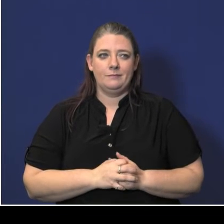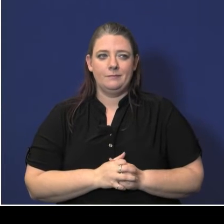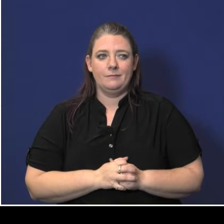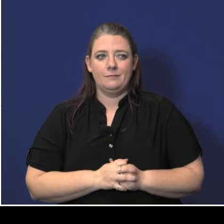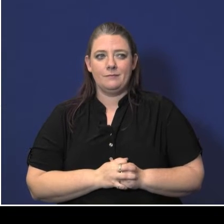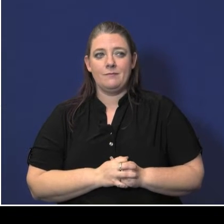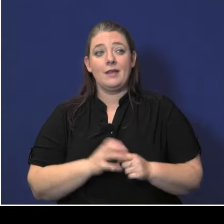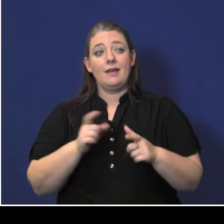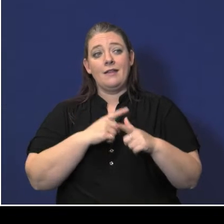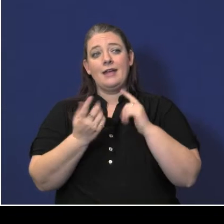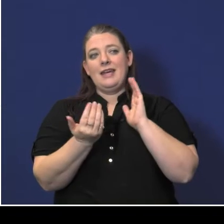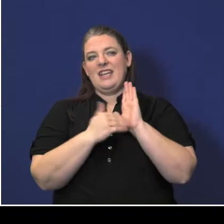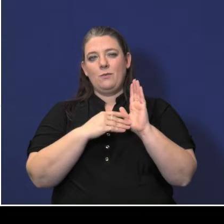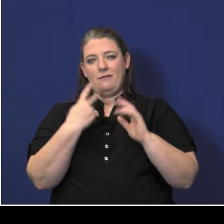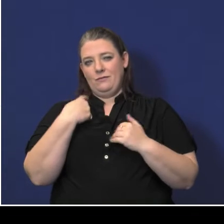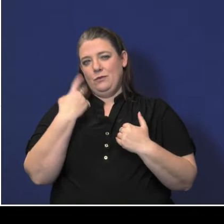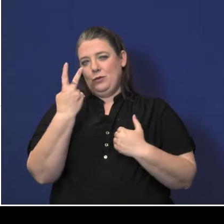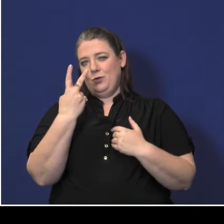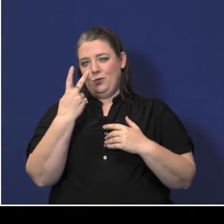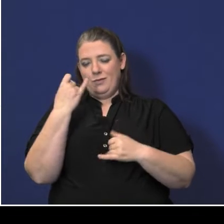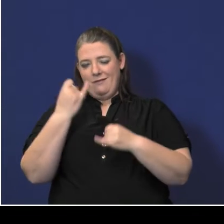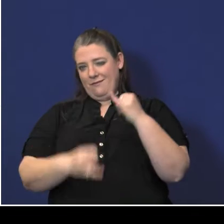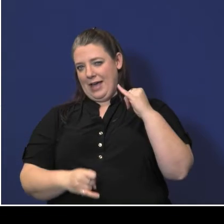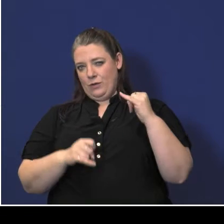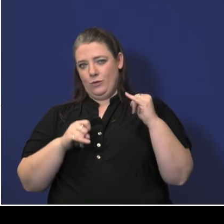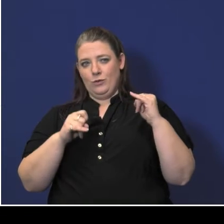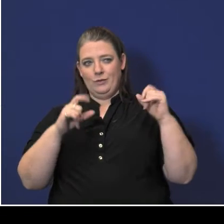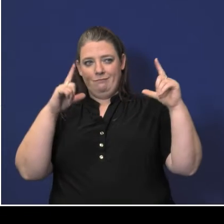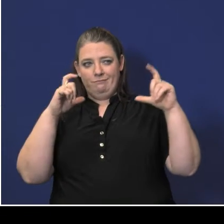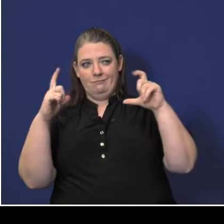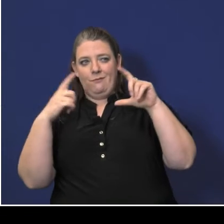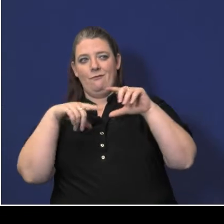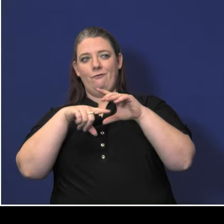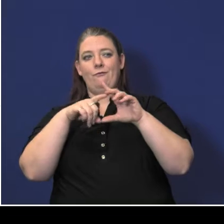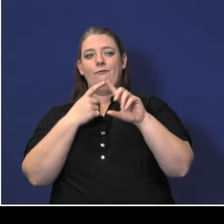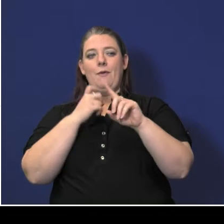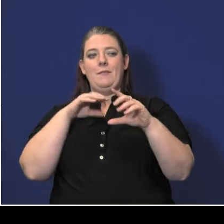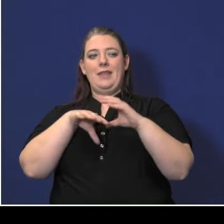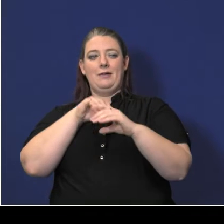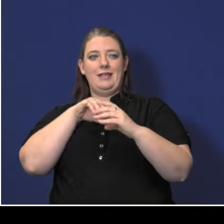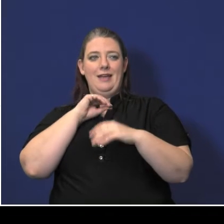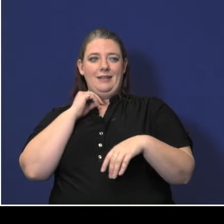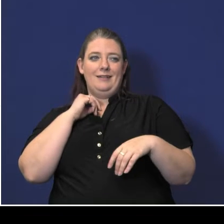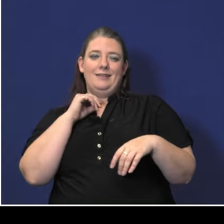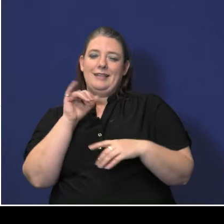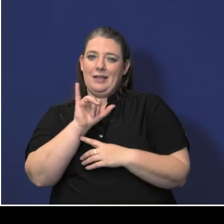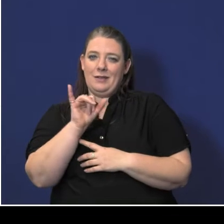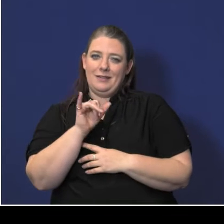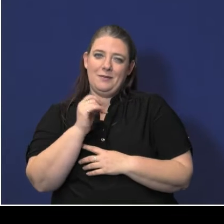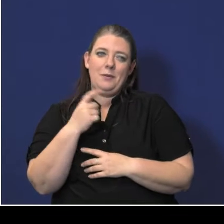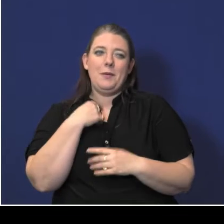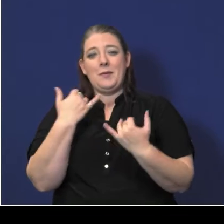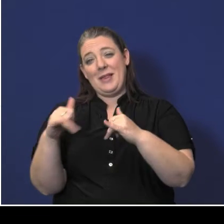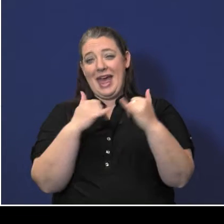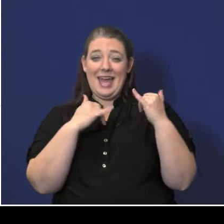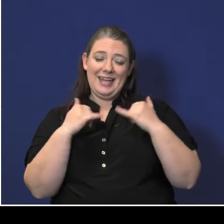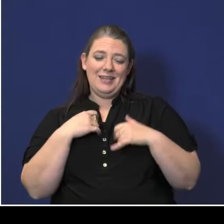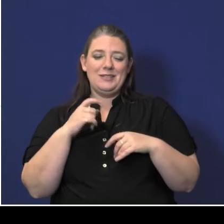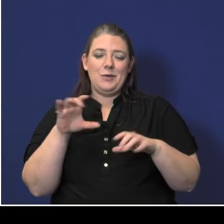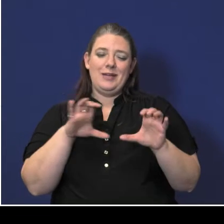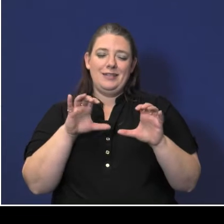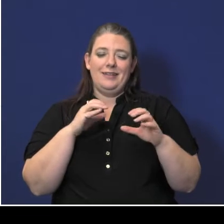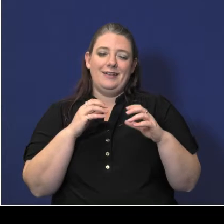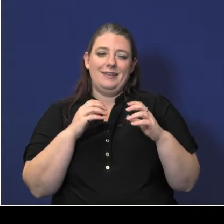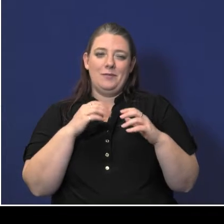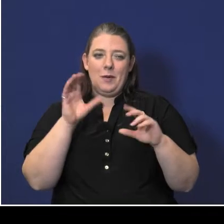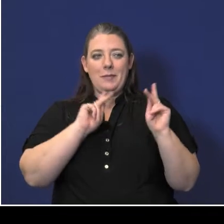And then just we have two final shots from the outside. So this is, we couldn't, like always, we couldn't stop playing, right? So we did actually what people will